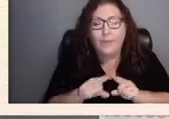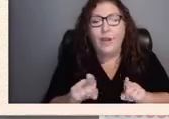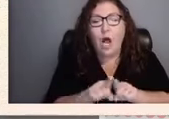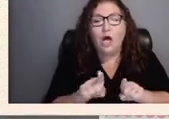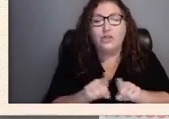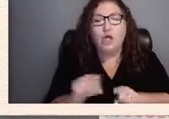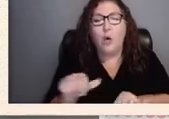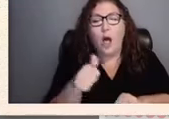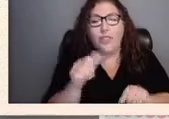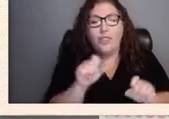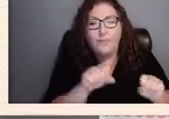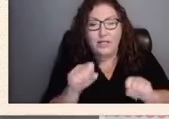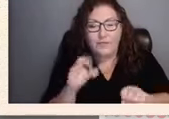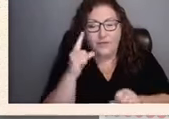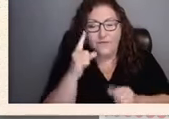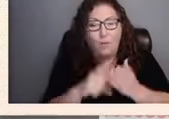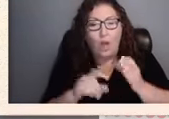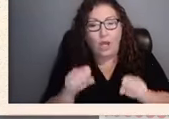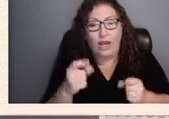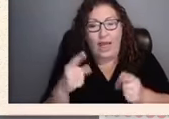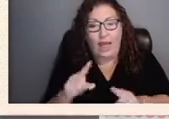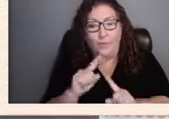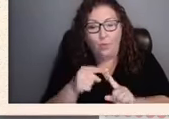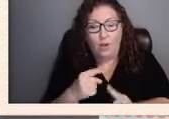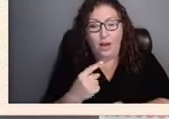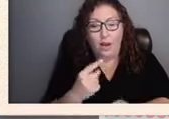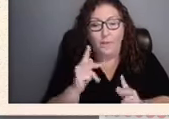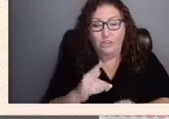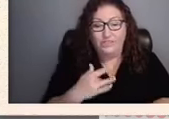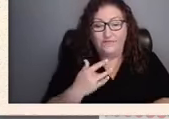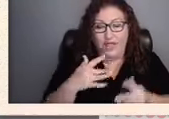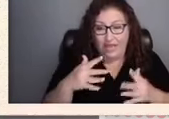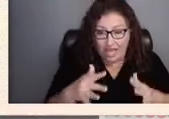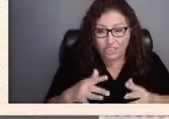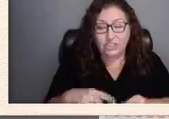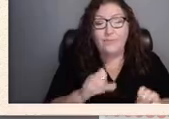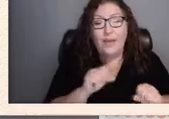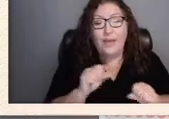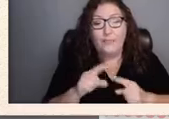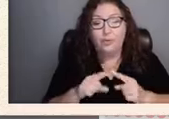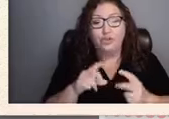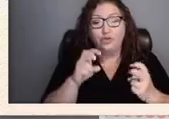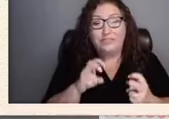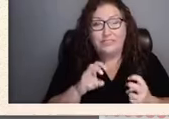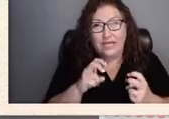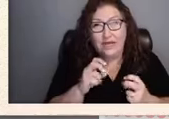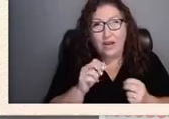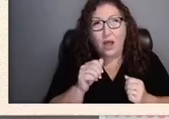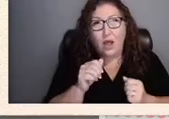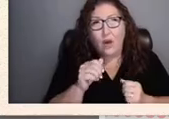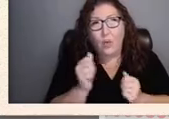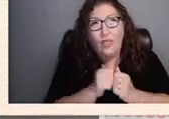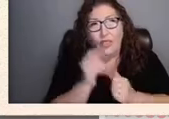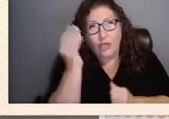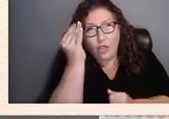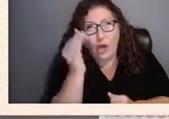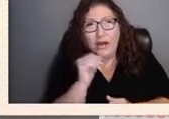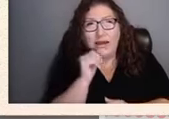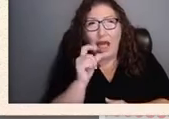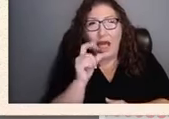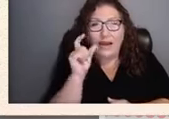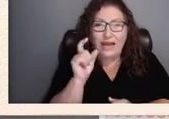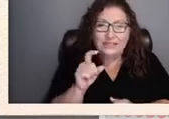for what could happen when one is feeling anxious. Being able to sit with a thought and not necessarily elaborate on it. That's